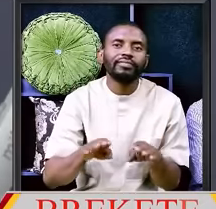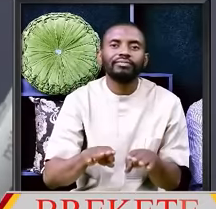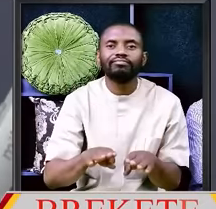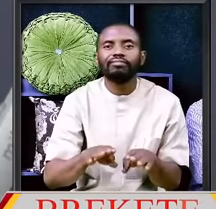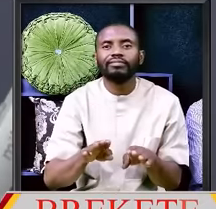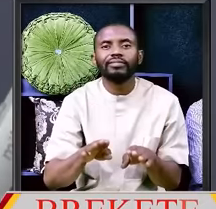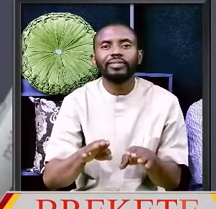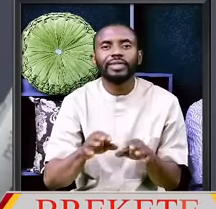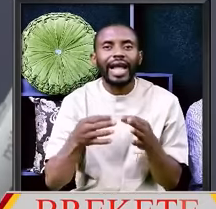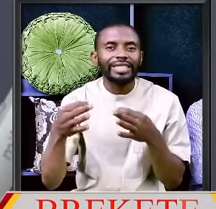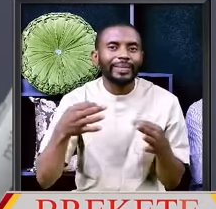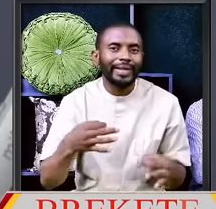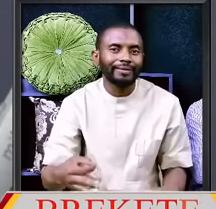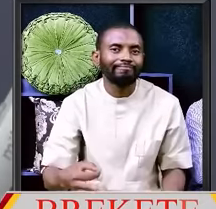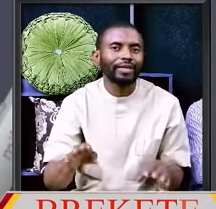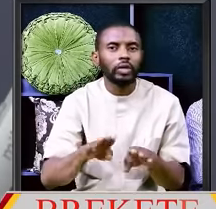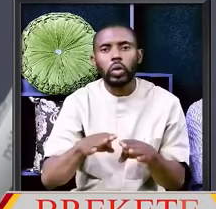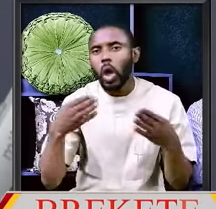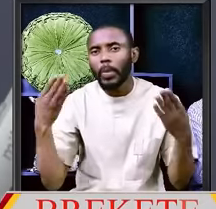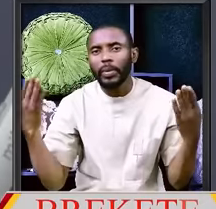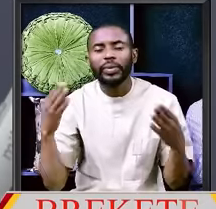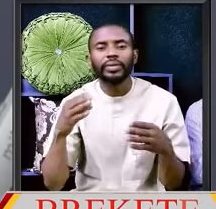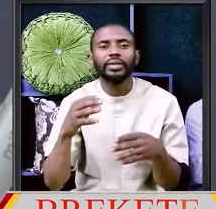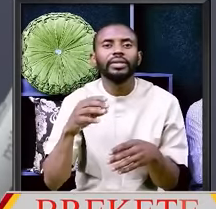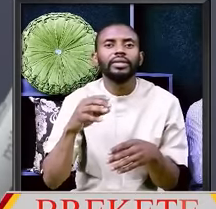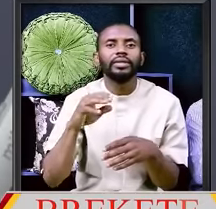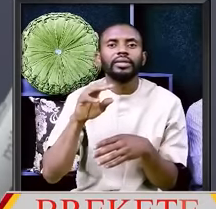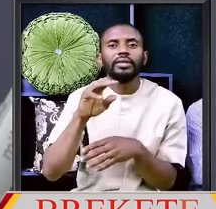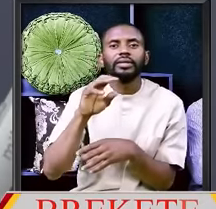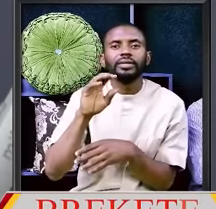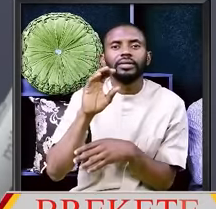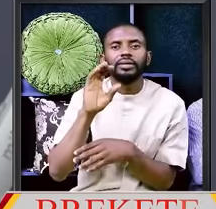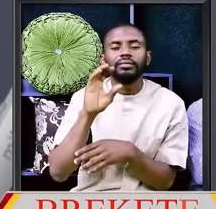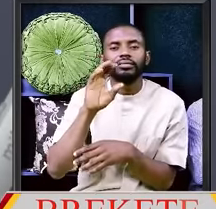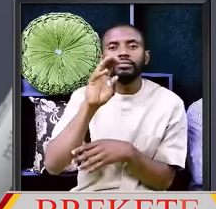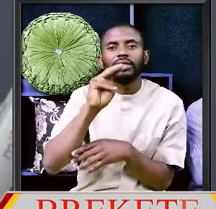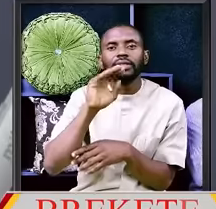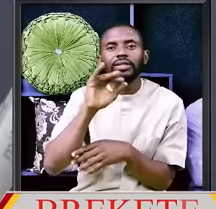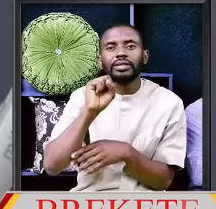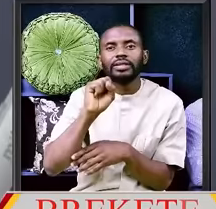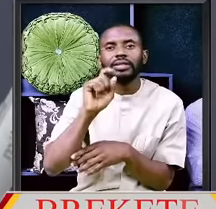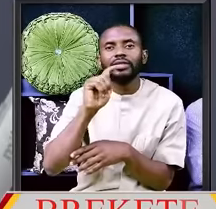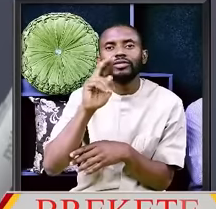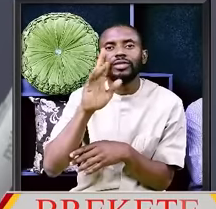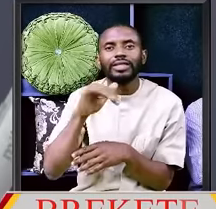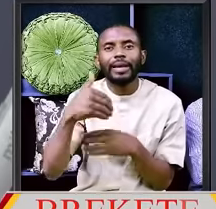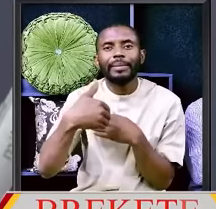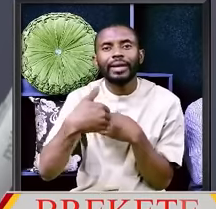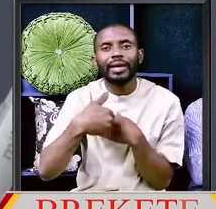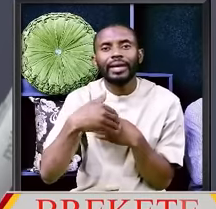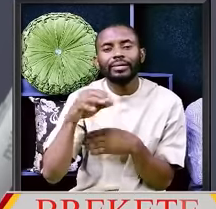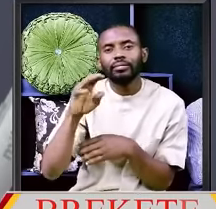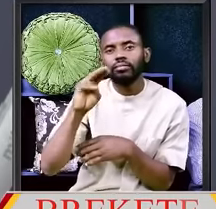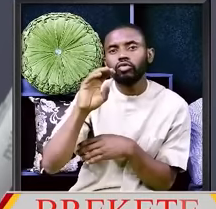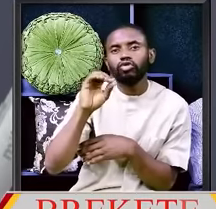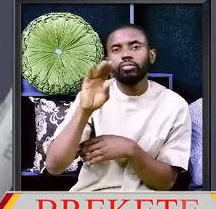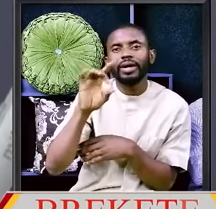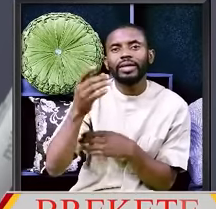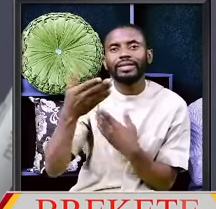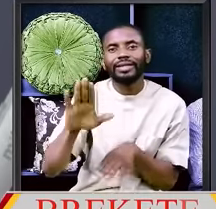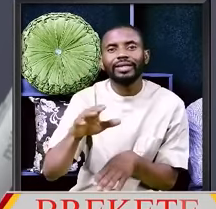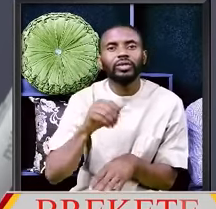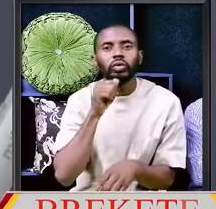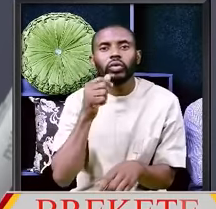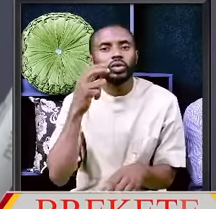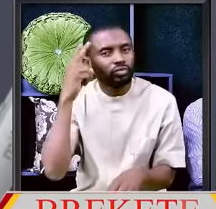unraveling the mystery behind Mohbad's death. Not insinuations, not speculations. Let us go